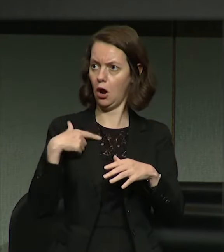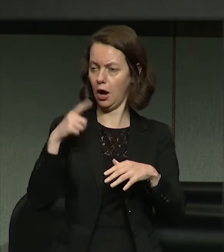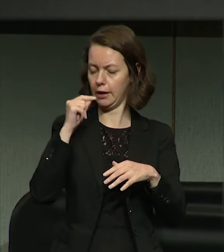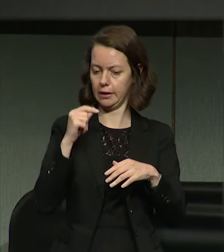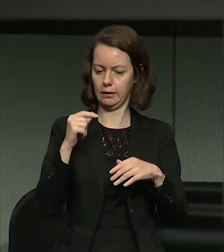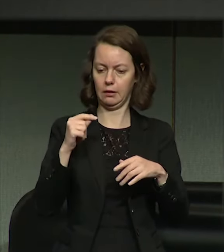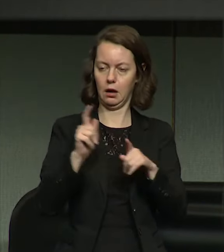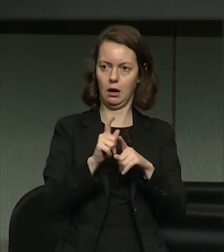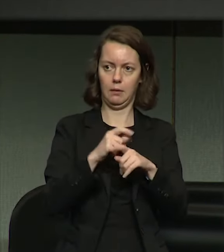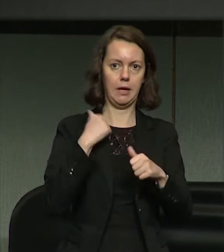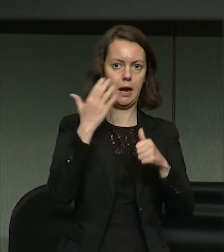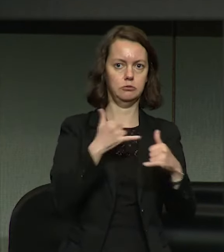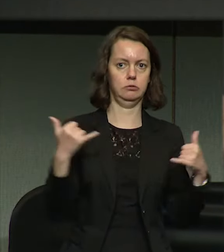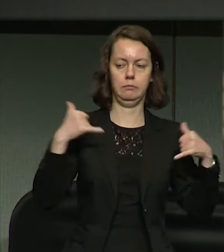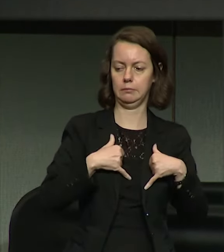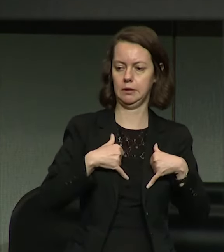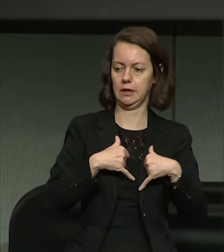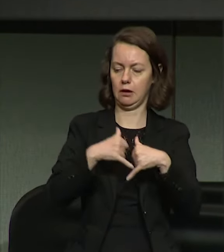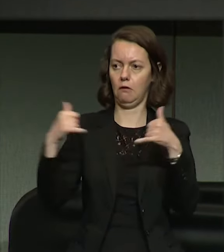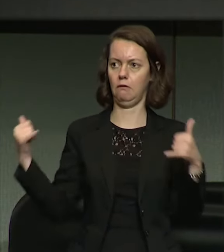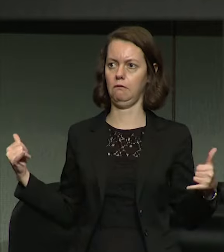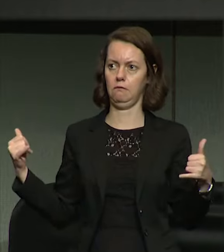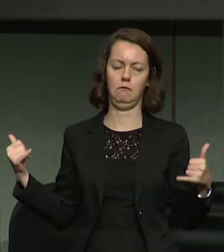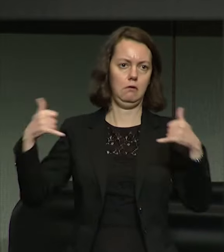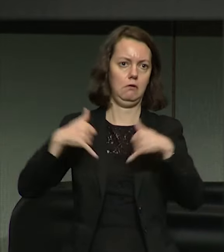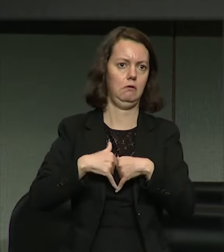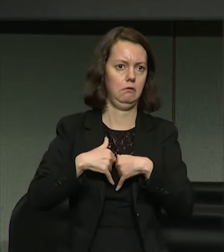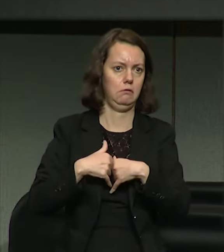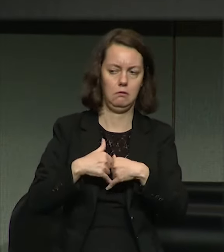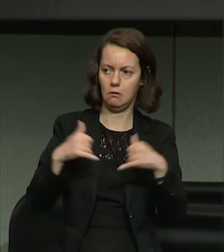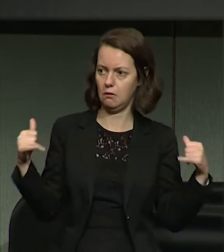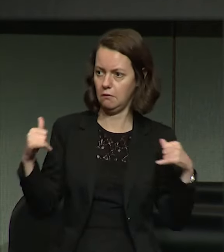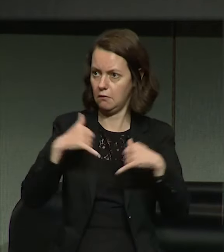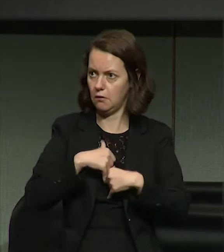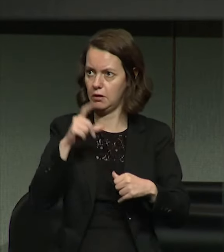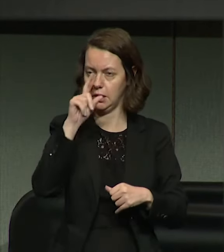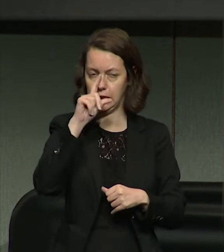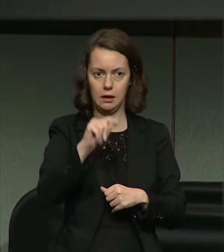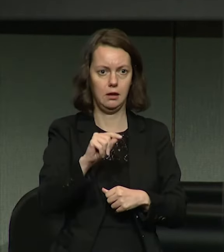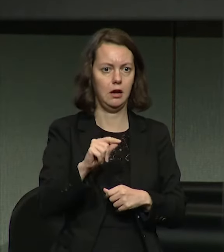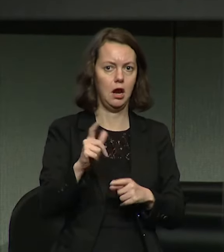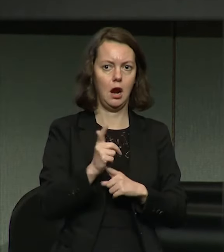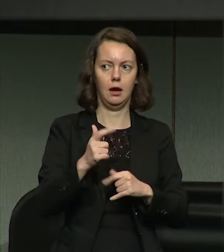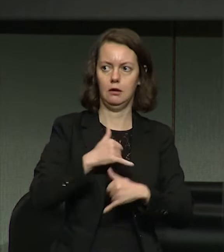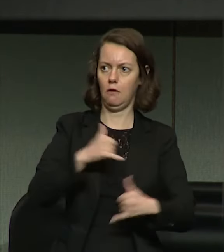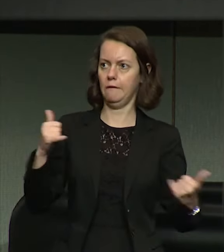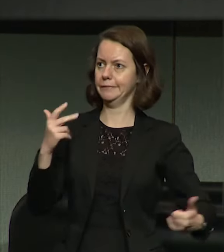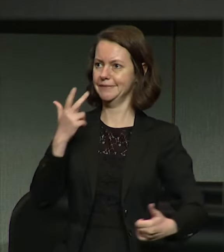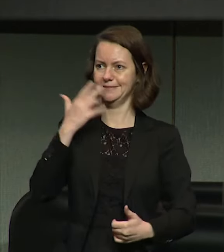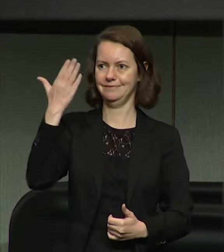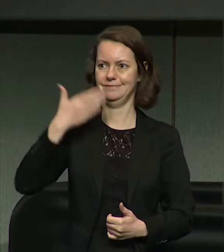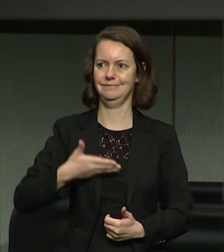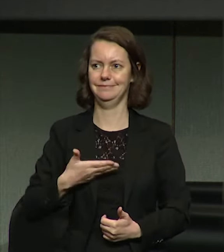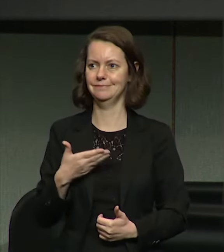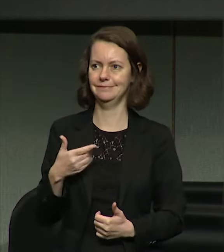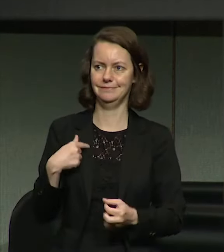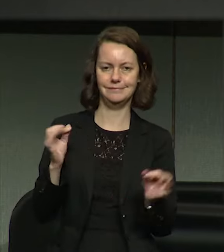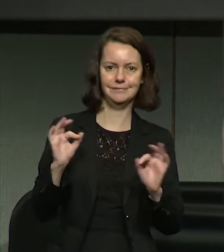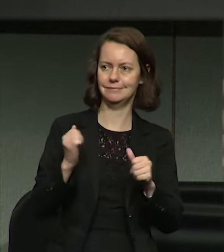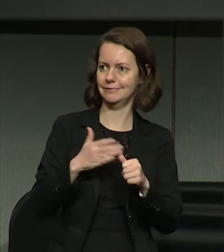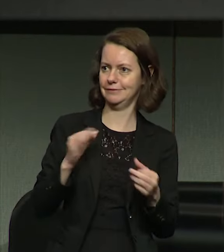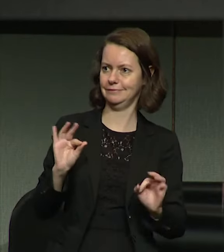up on the way home. Because if I have to do that, if my children have to do that and pretend that they're something that they're not inside school,